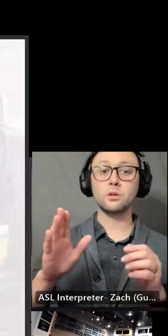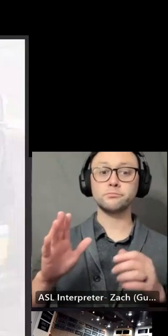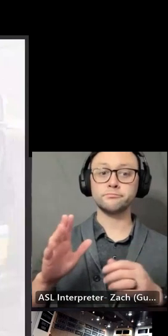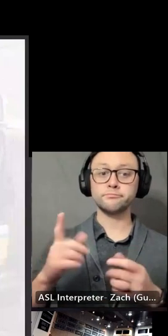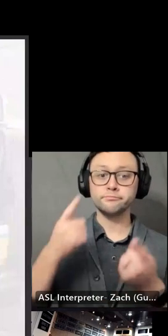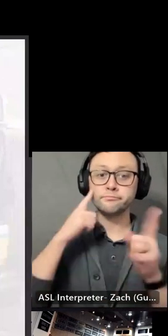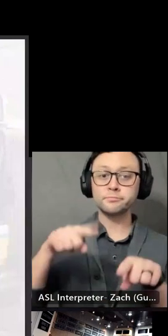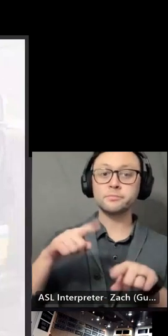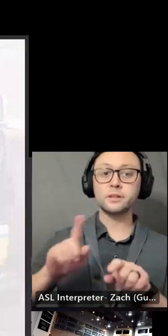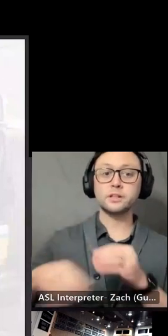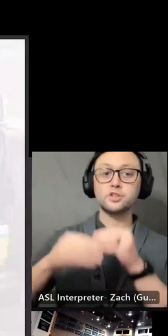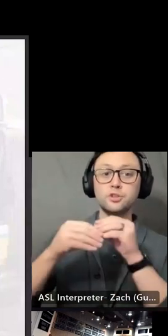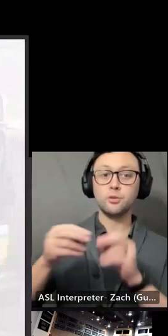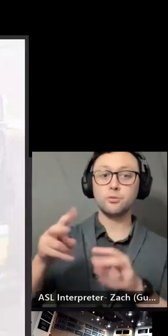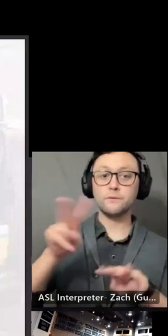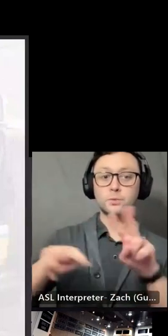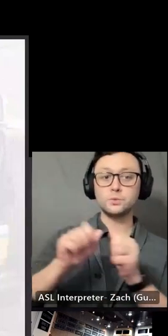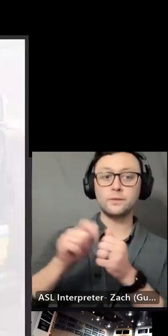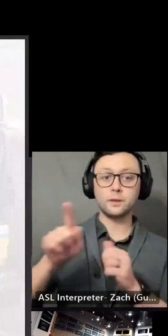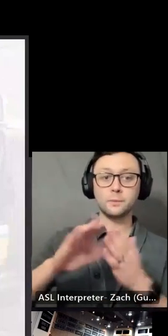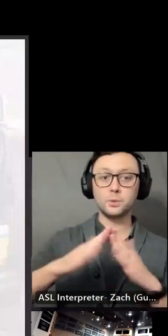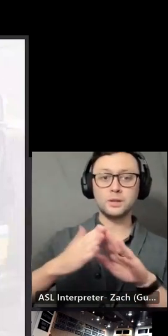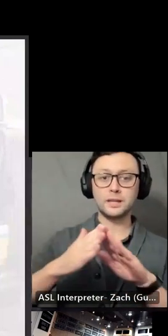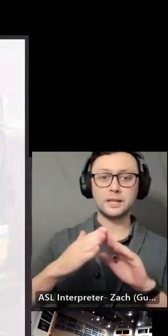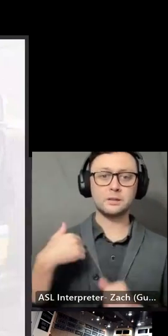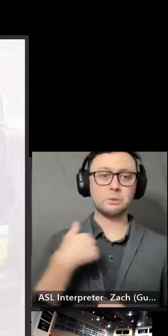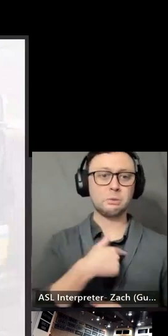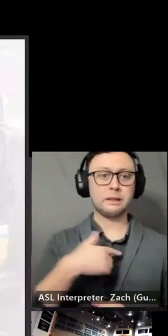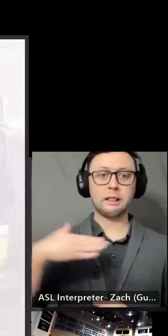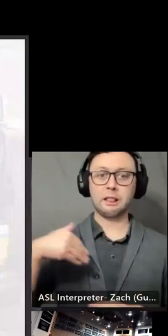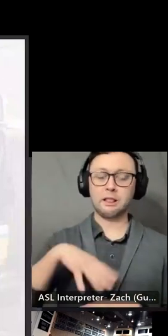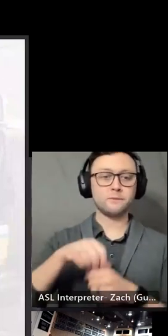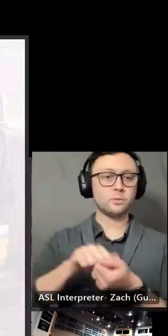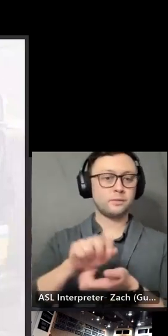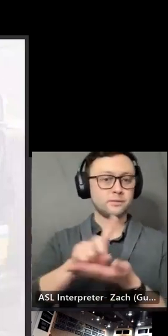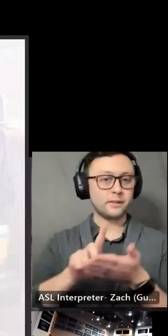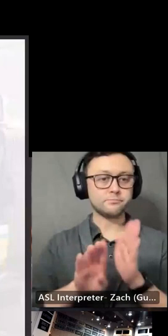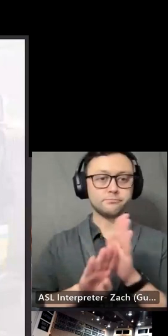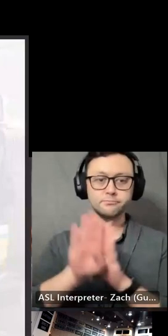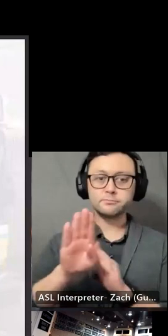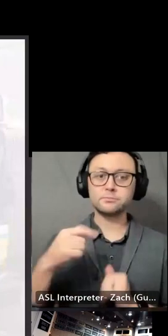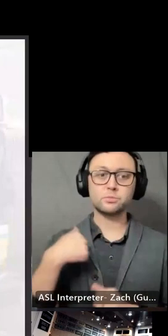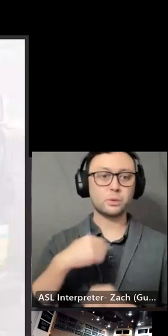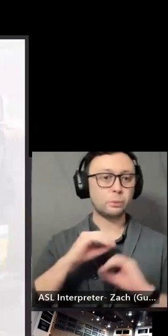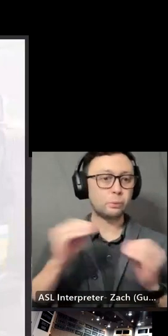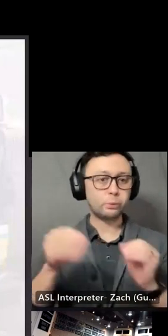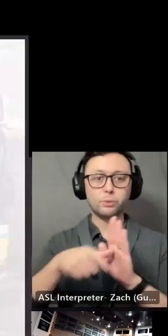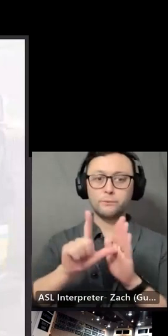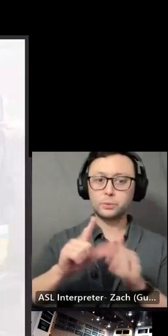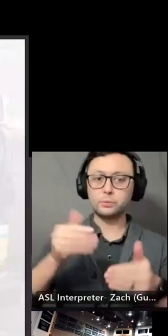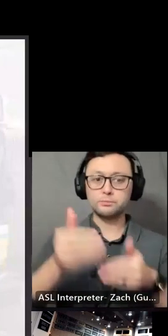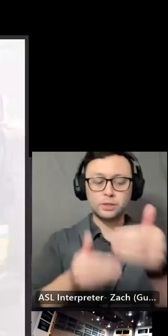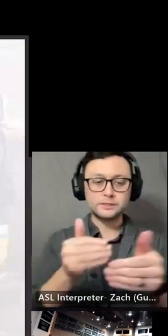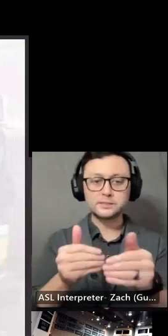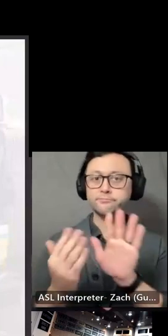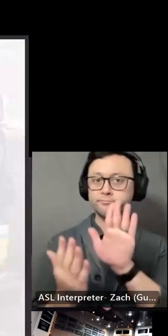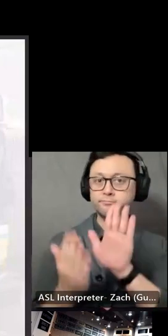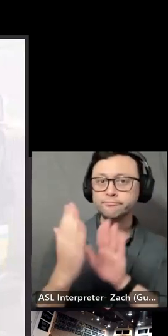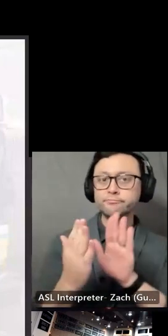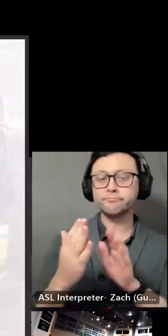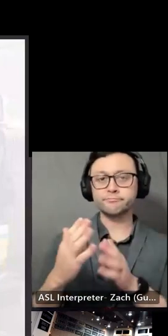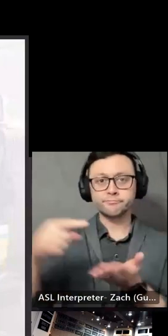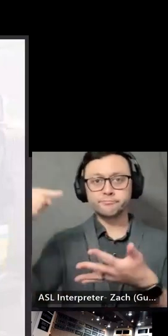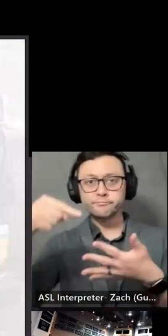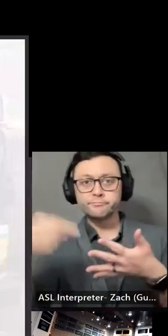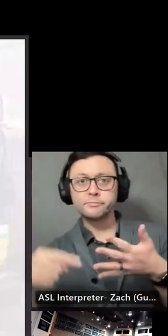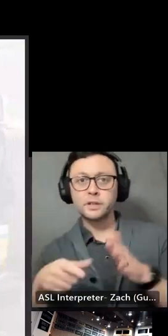schematic design and development. We have not really just had a review process, which is a face-to-face reviewing the